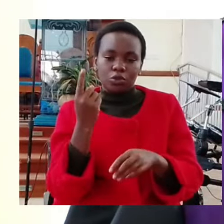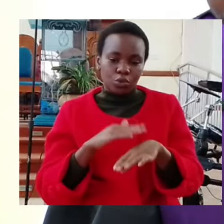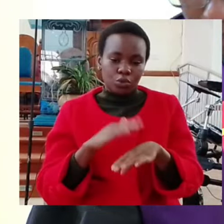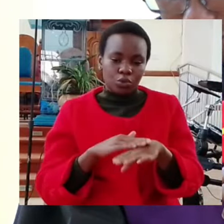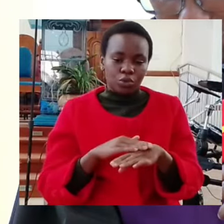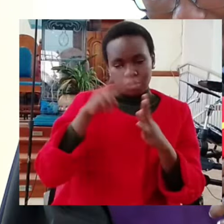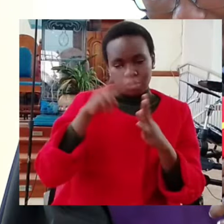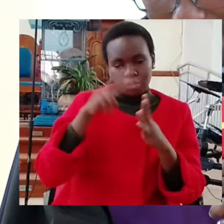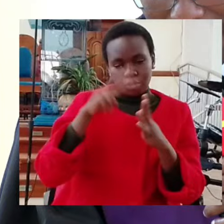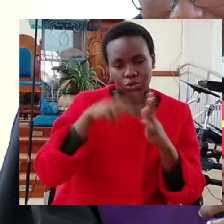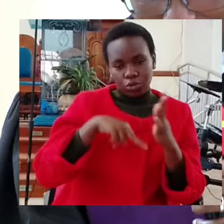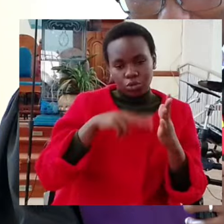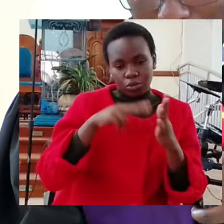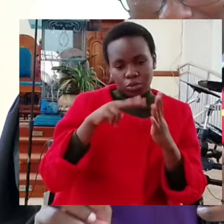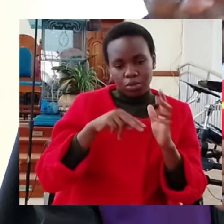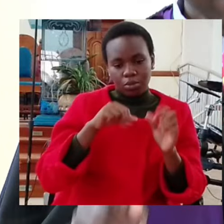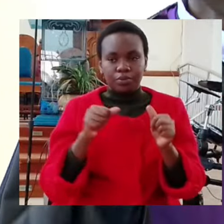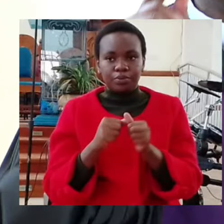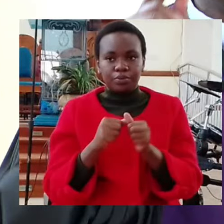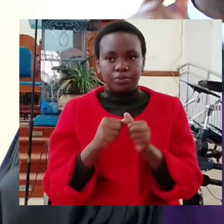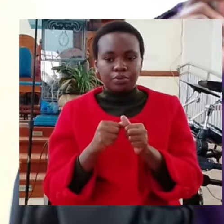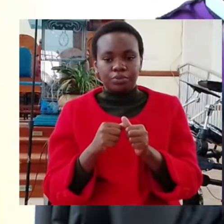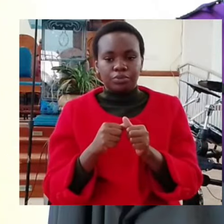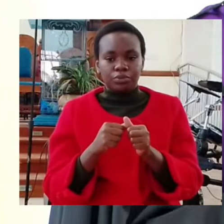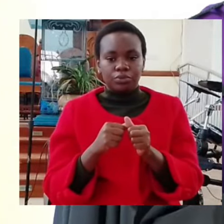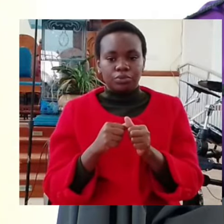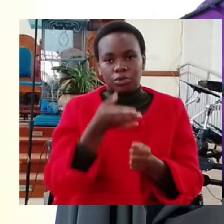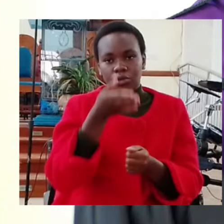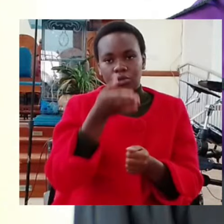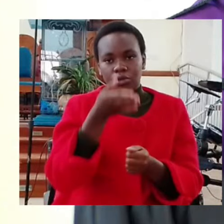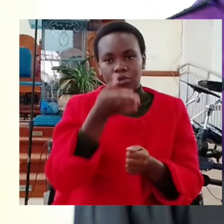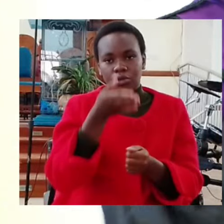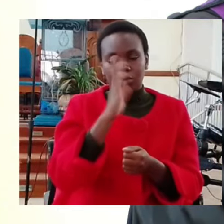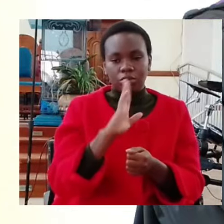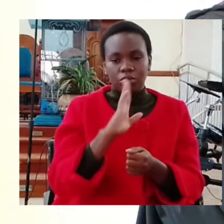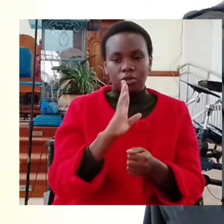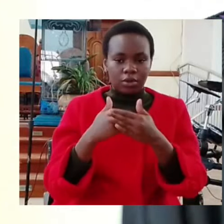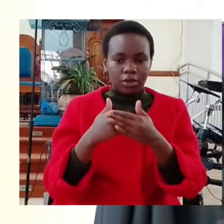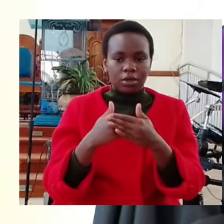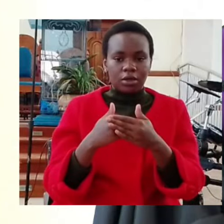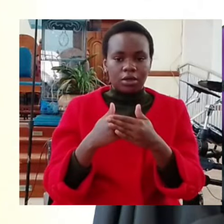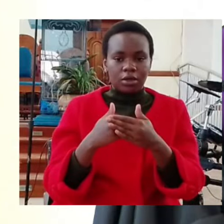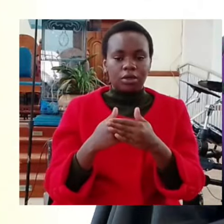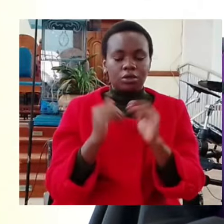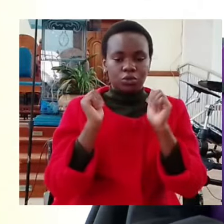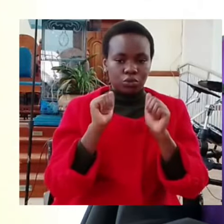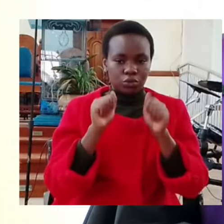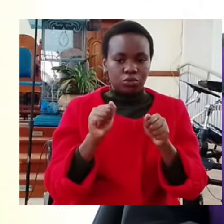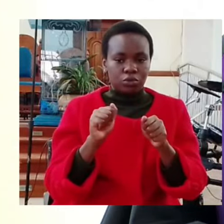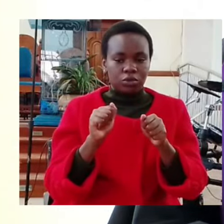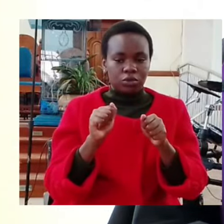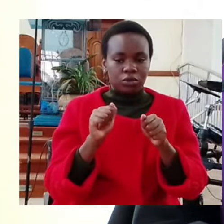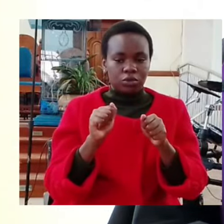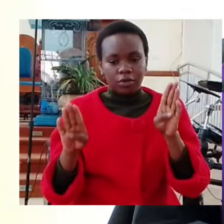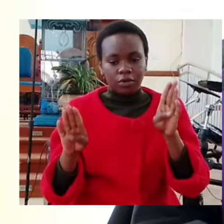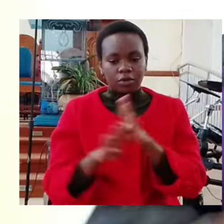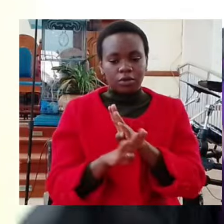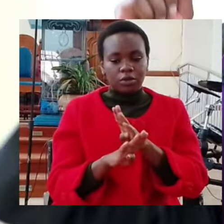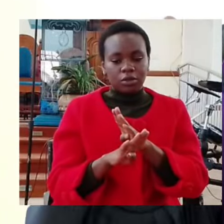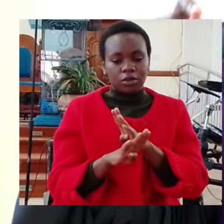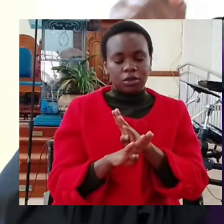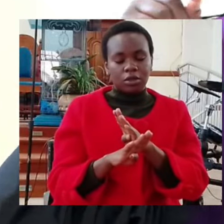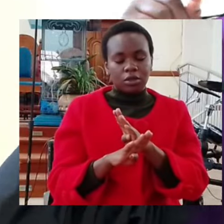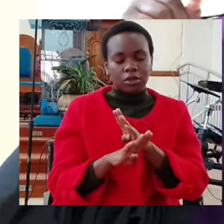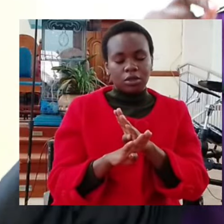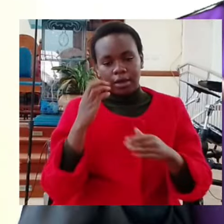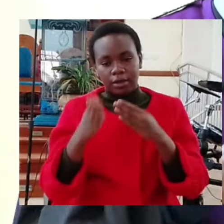atirele. Ate, muadhani akirie goka. Maodo ni maige male matuko maamudhia. Maodo